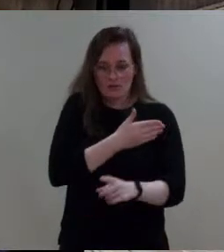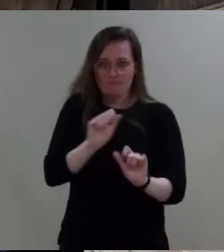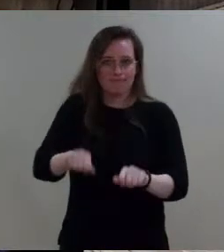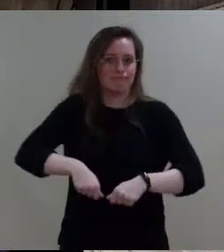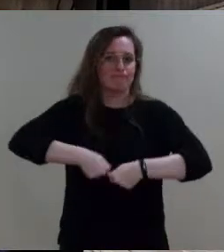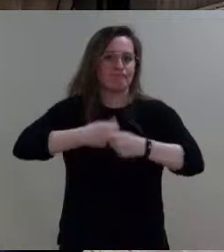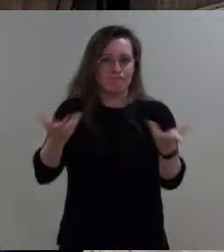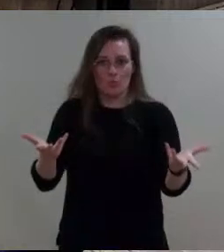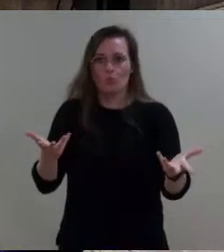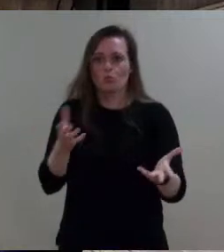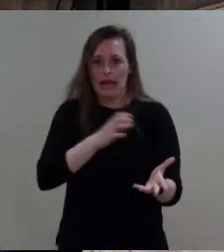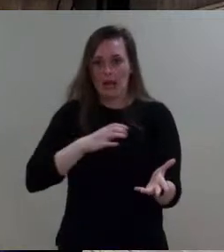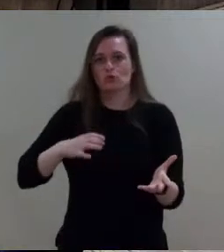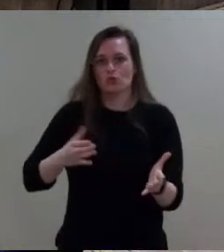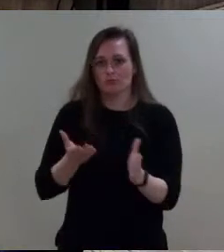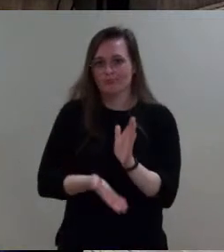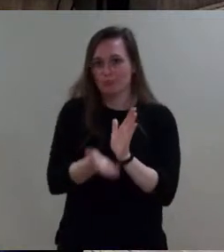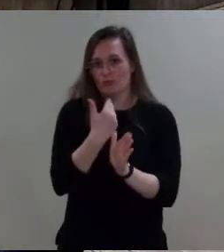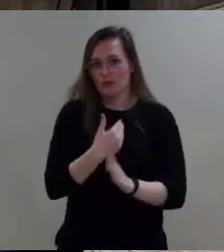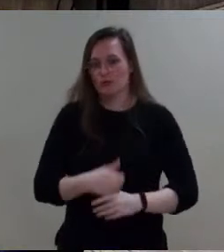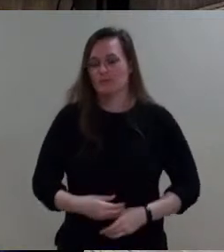review.